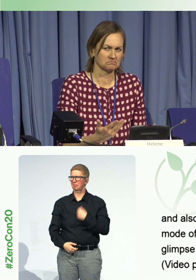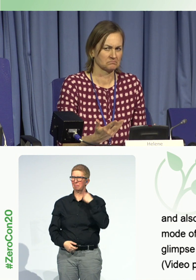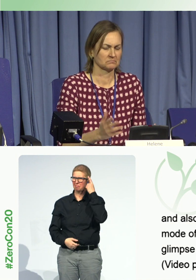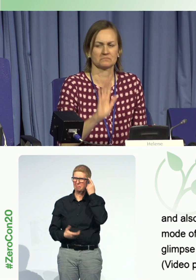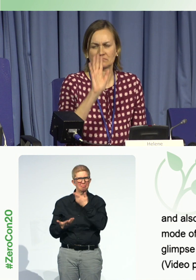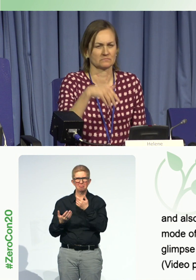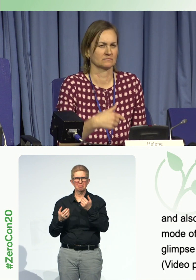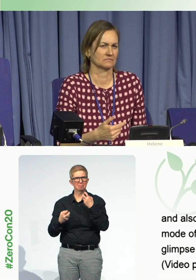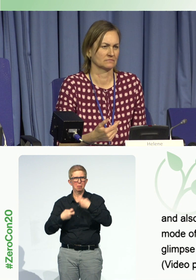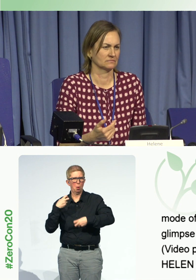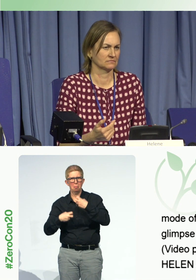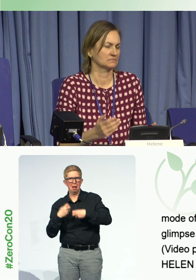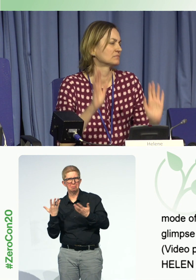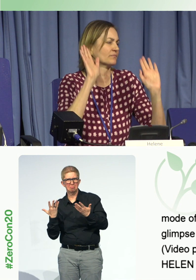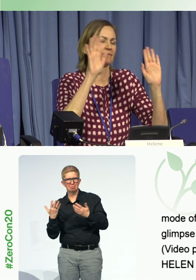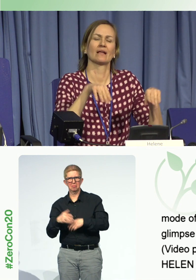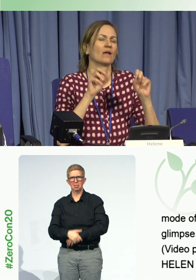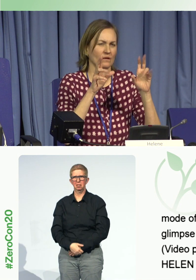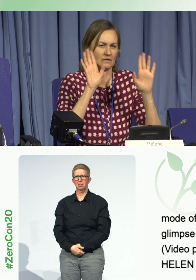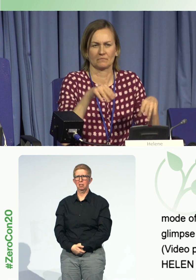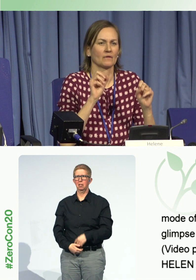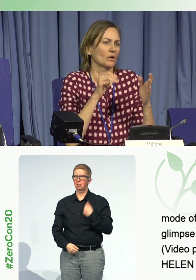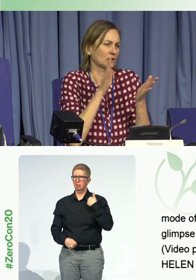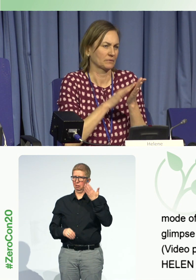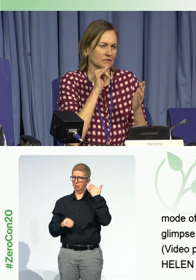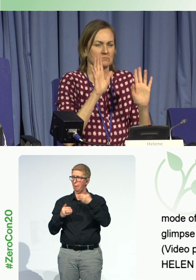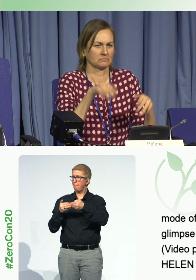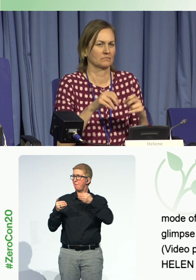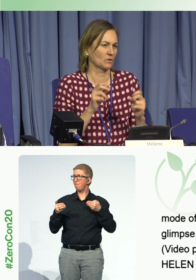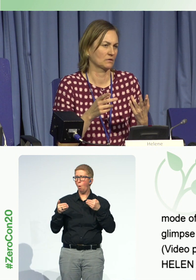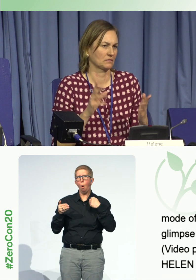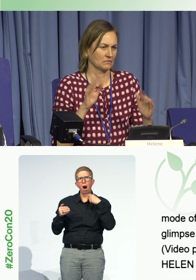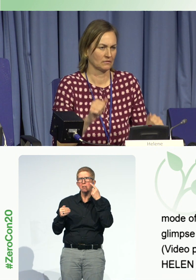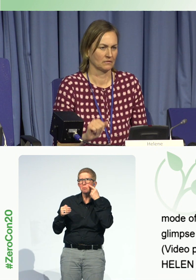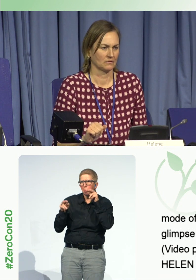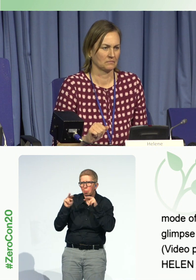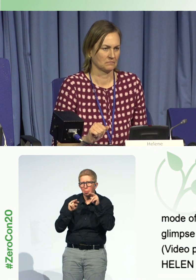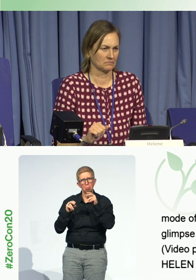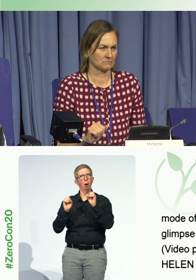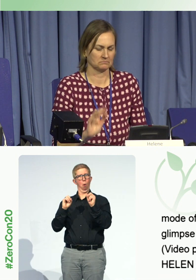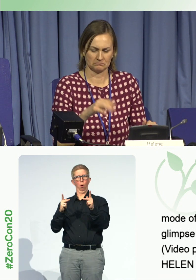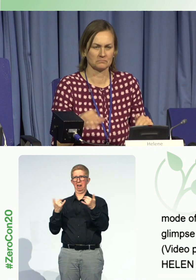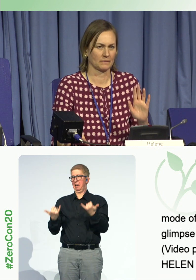We've tried it and it worked. Okay, never mind, never mind.